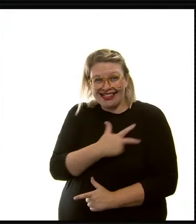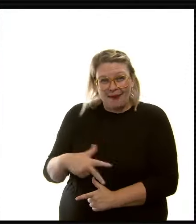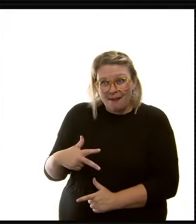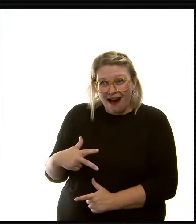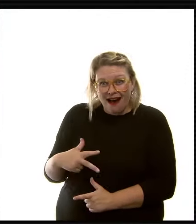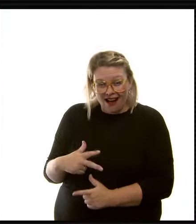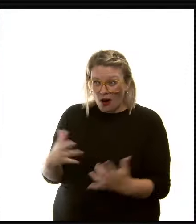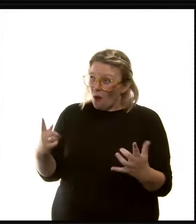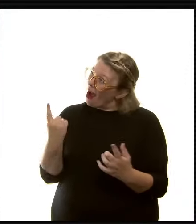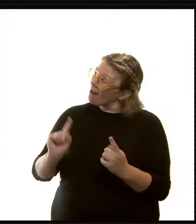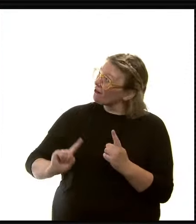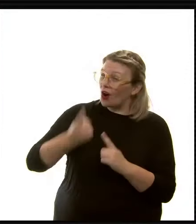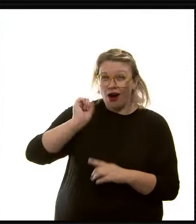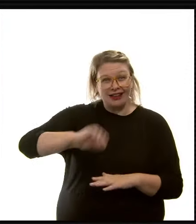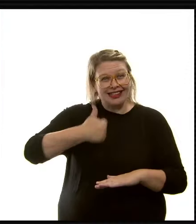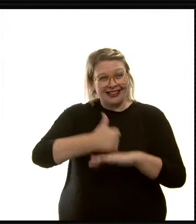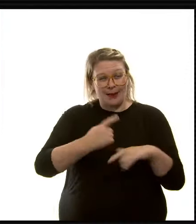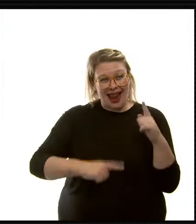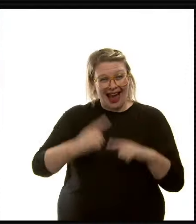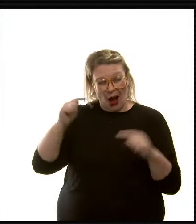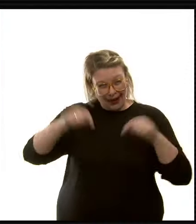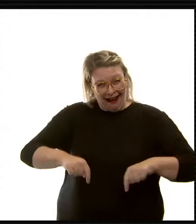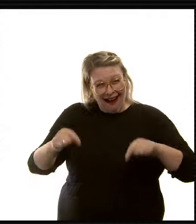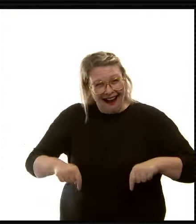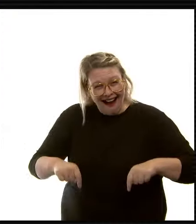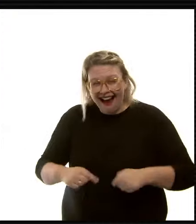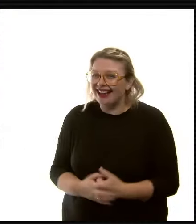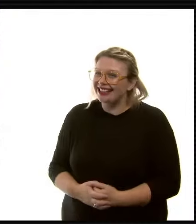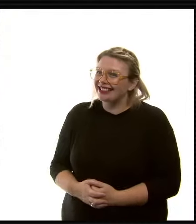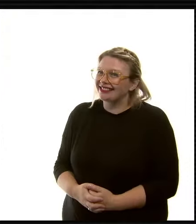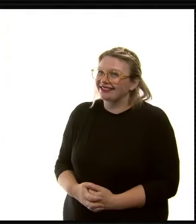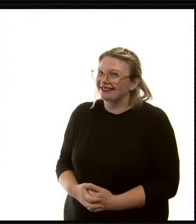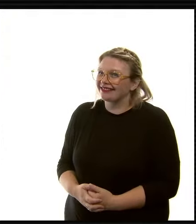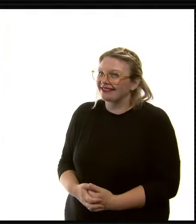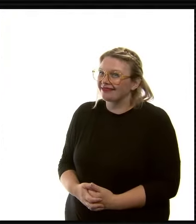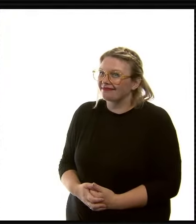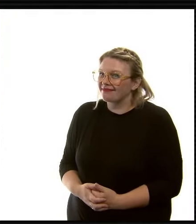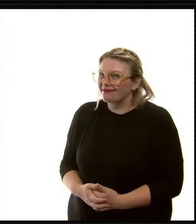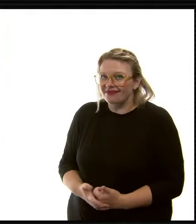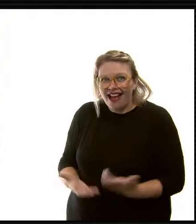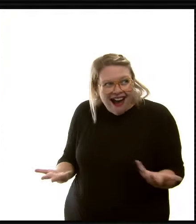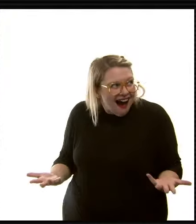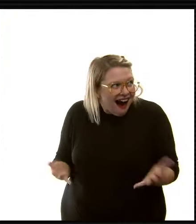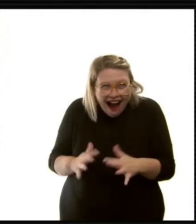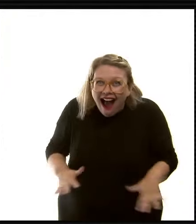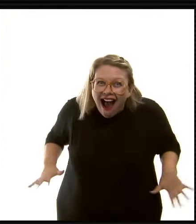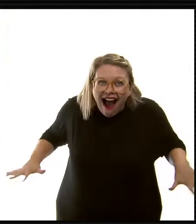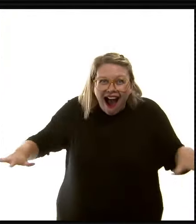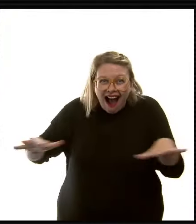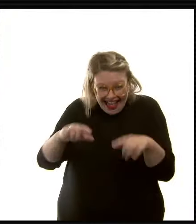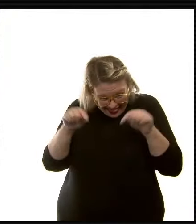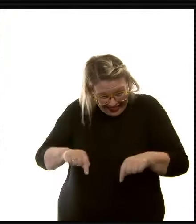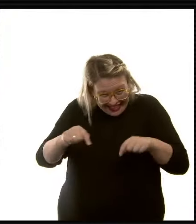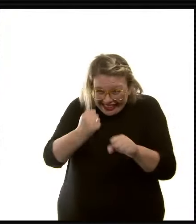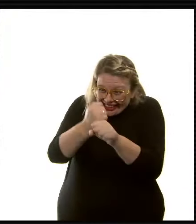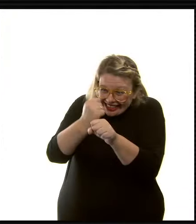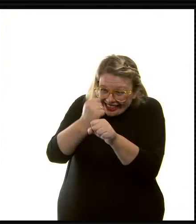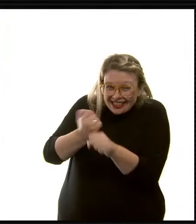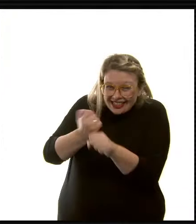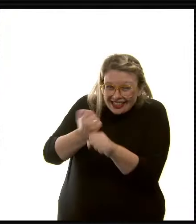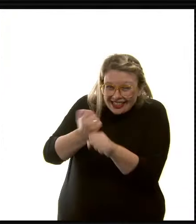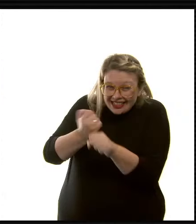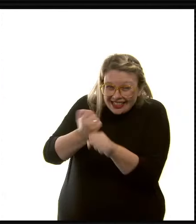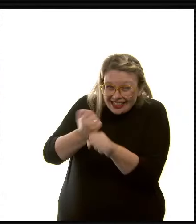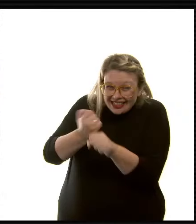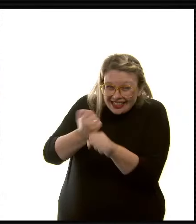the brick. Yeah, we are here. Look at this. The set is a brick. Vic, can you believe we are here? We're in some